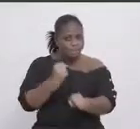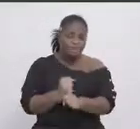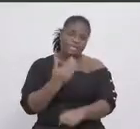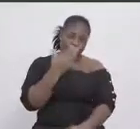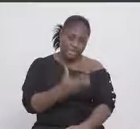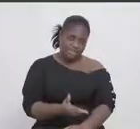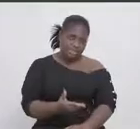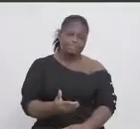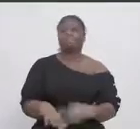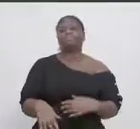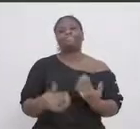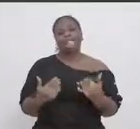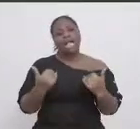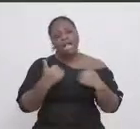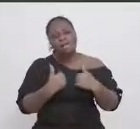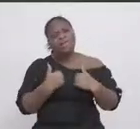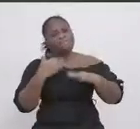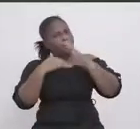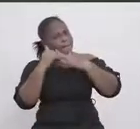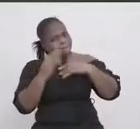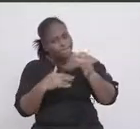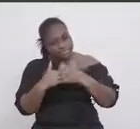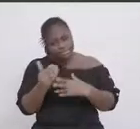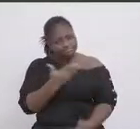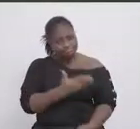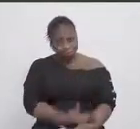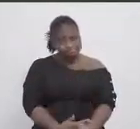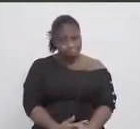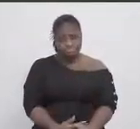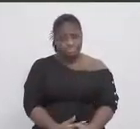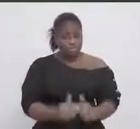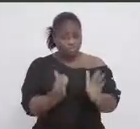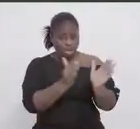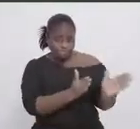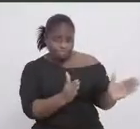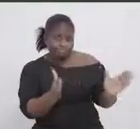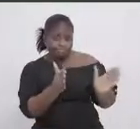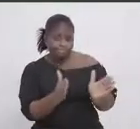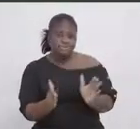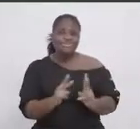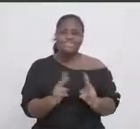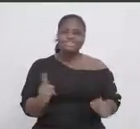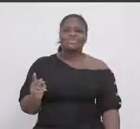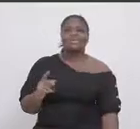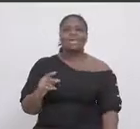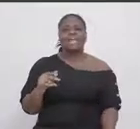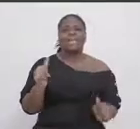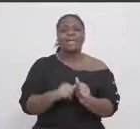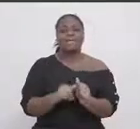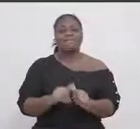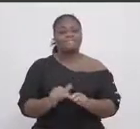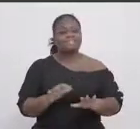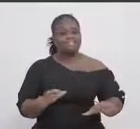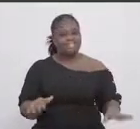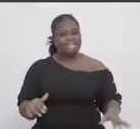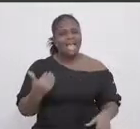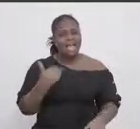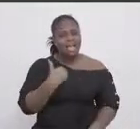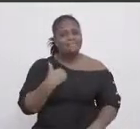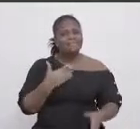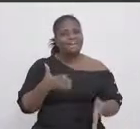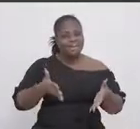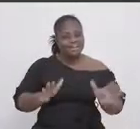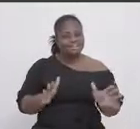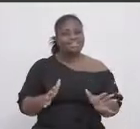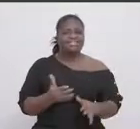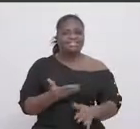The infrastructure should be put in place so that kids, every child, will have access to